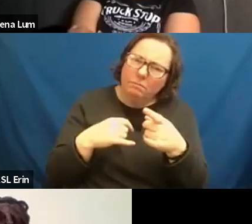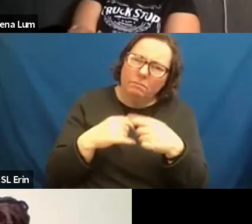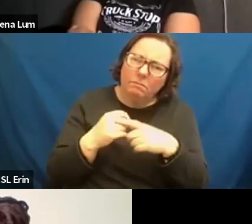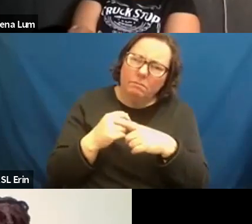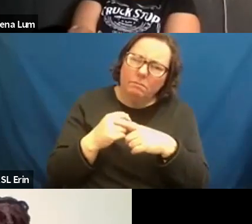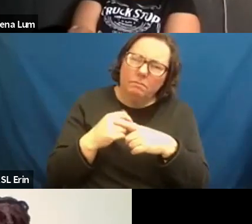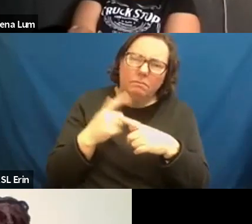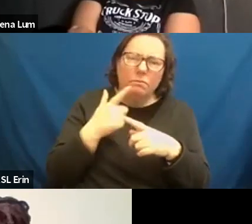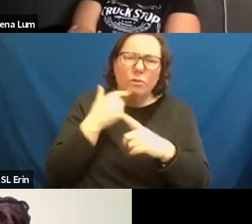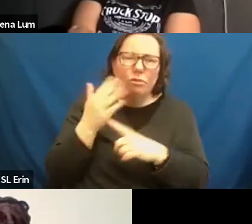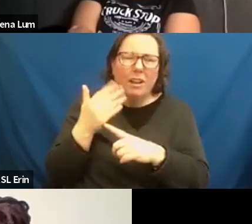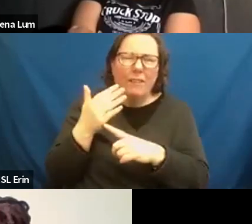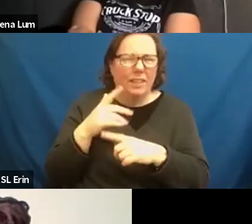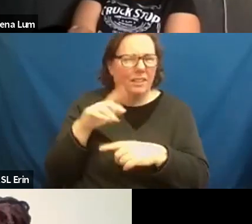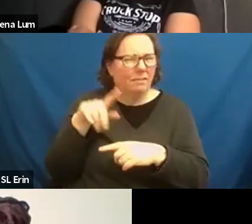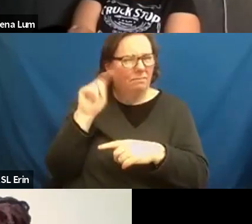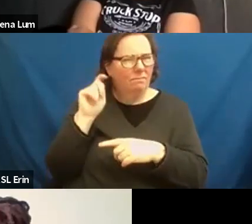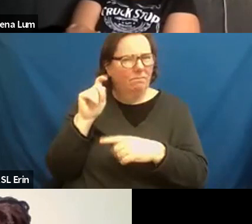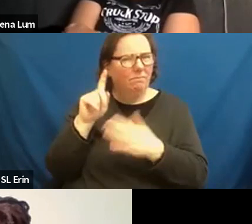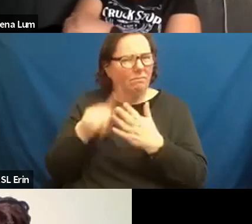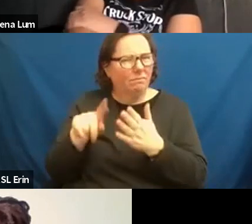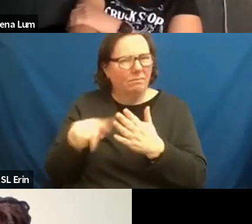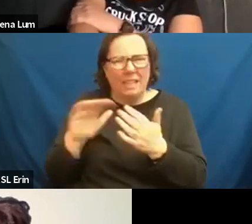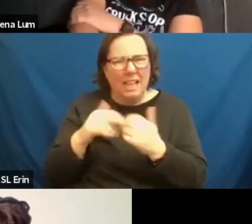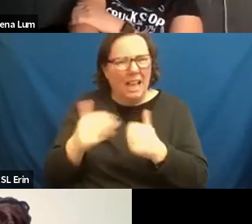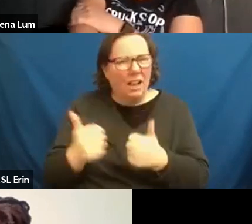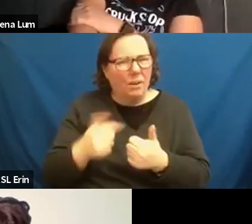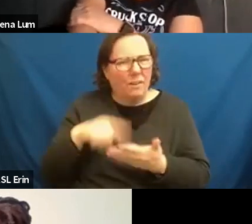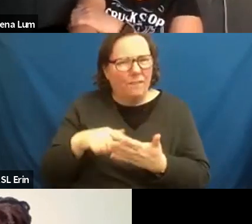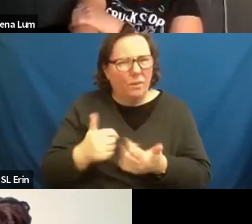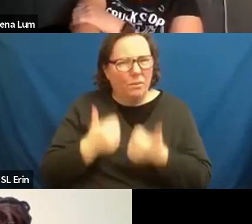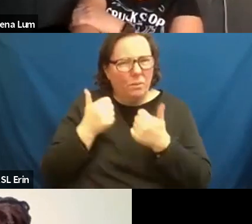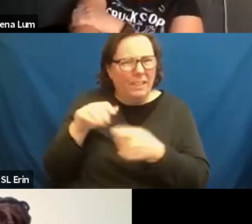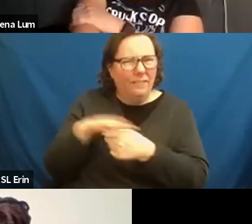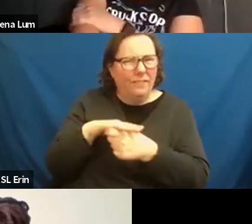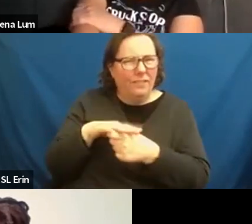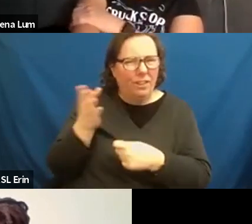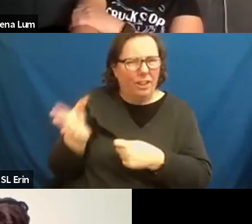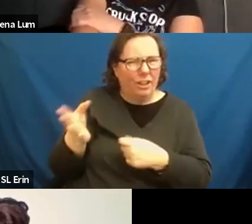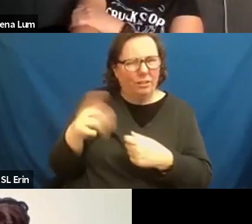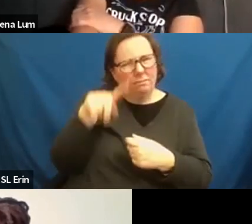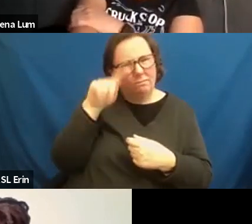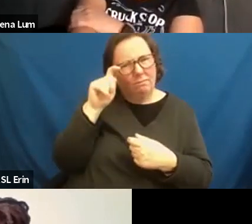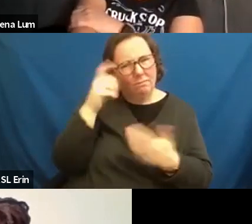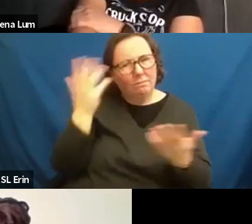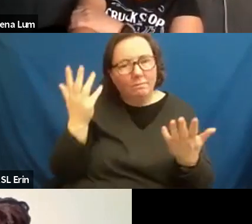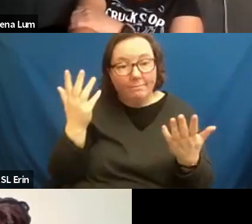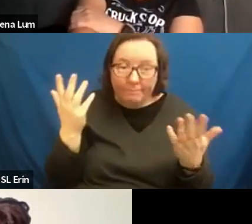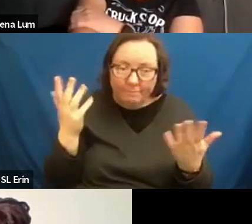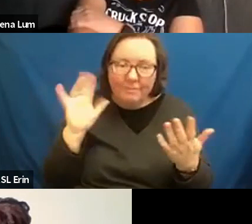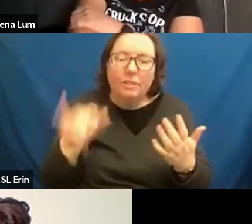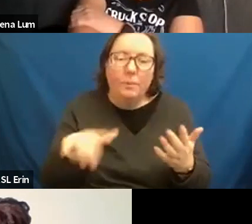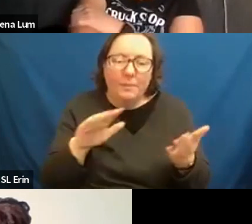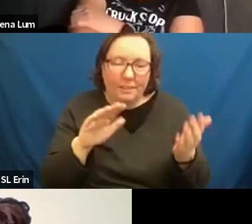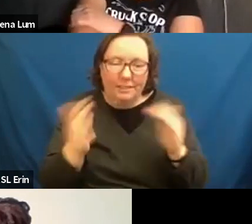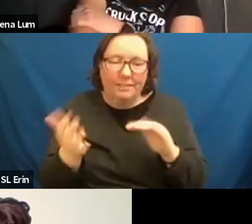be a red flag set off and some investigation to make sure. So I think those are the competing